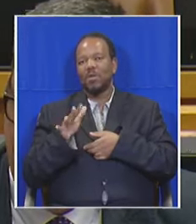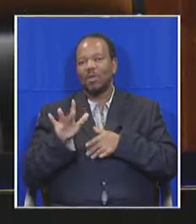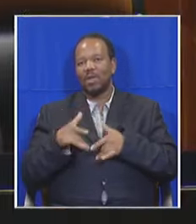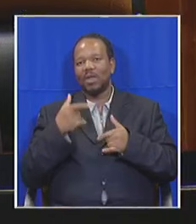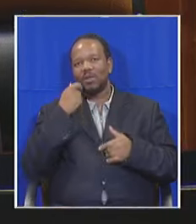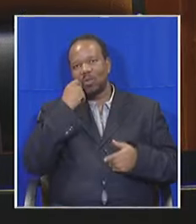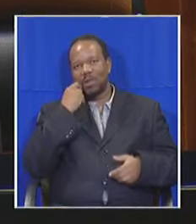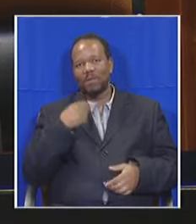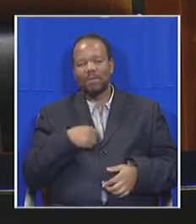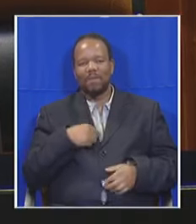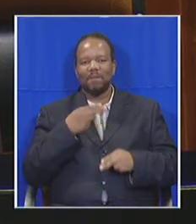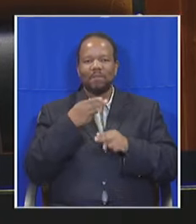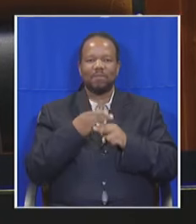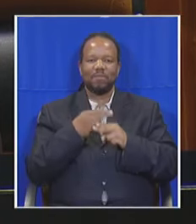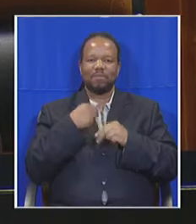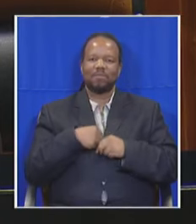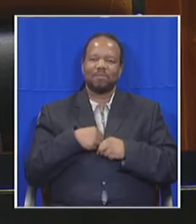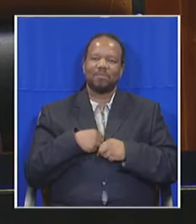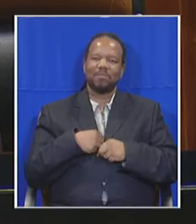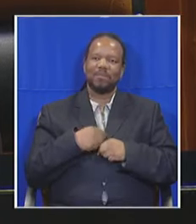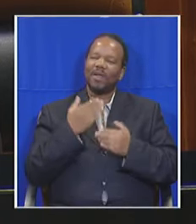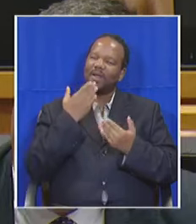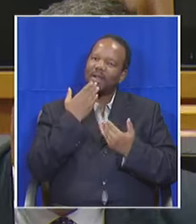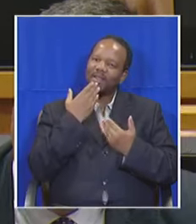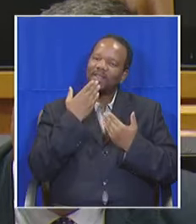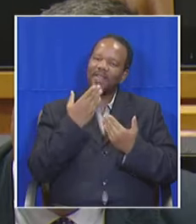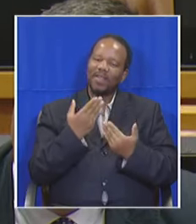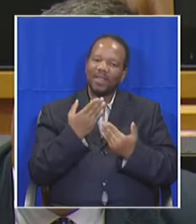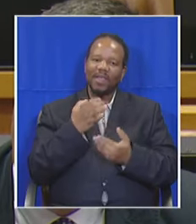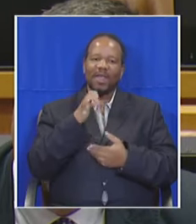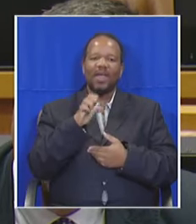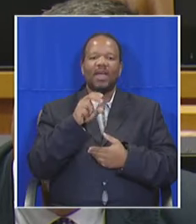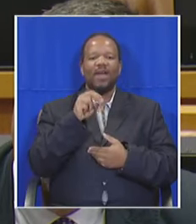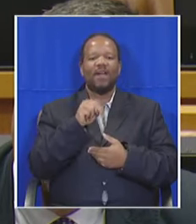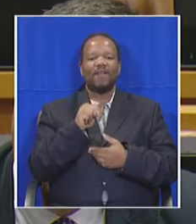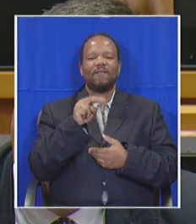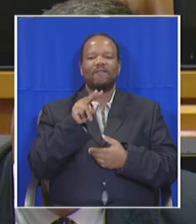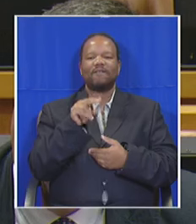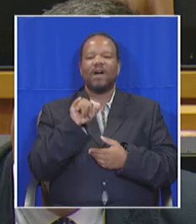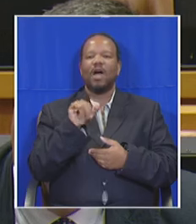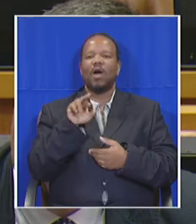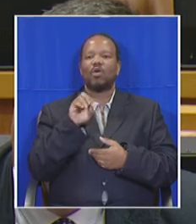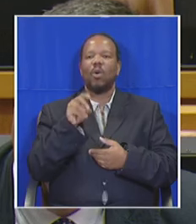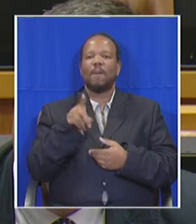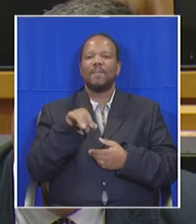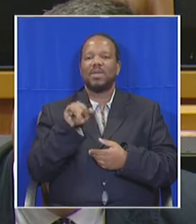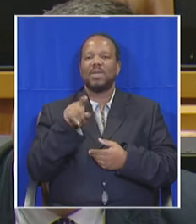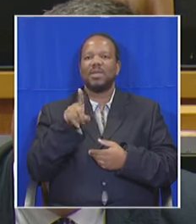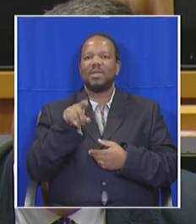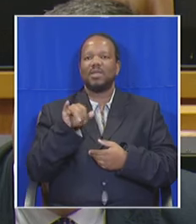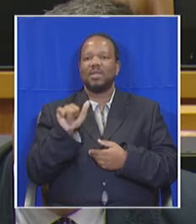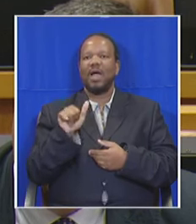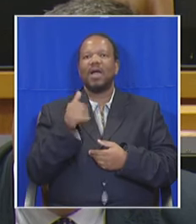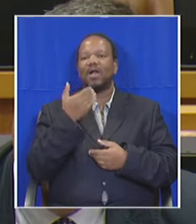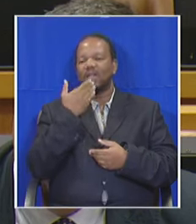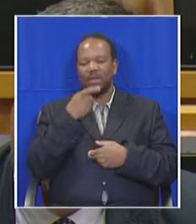And finally, thanks Enviropedia and the organizers of the 2017 ECO for